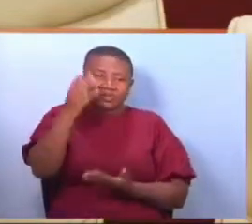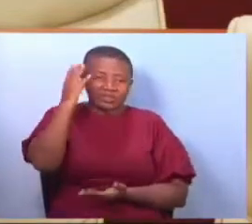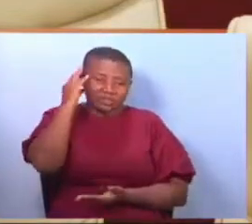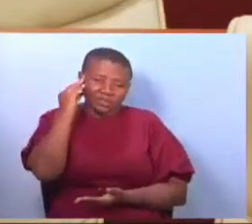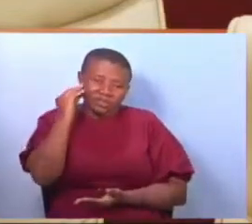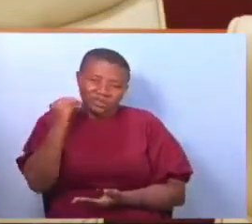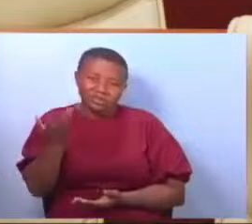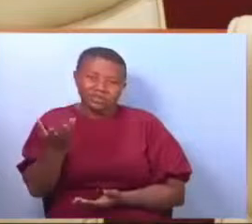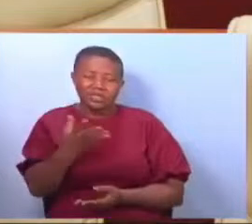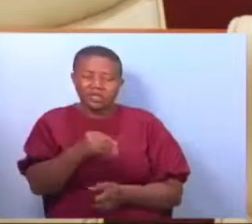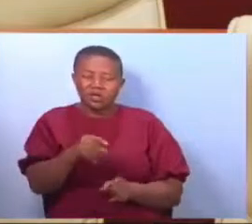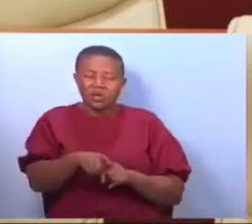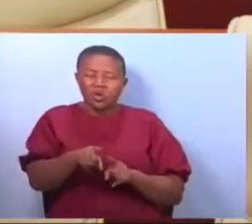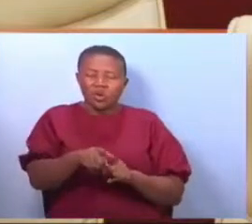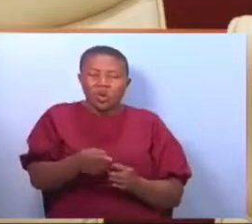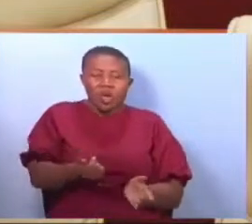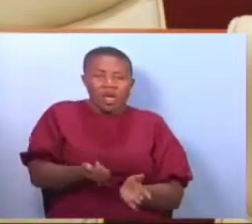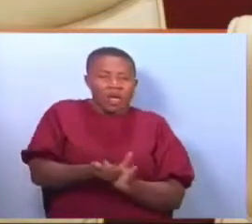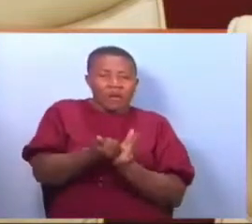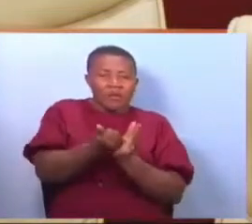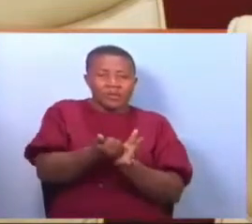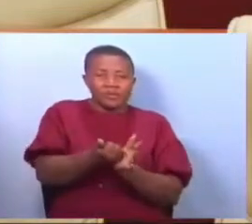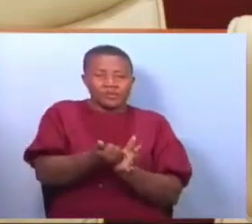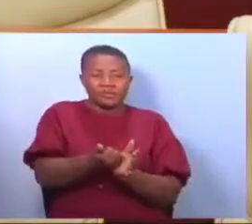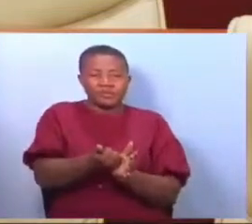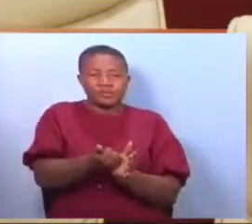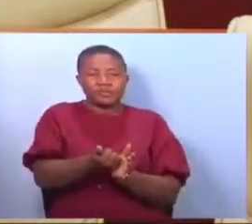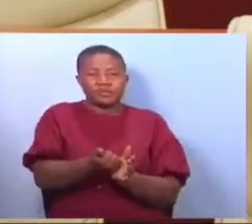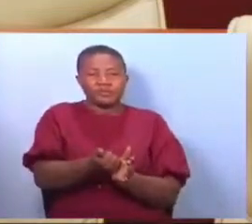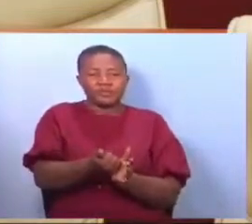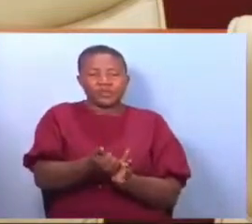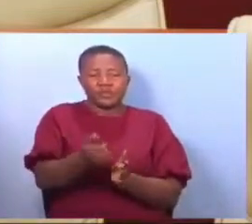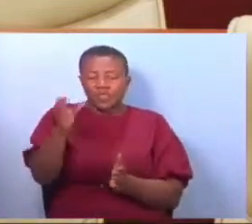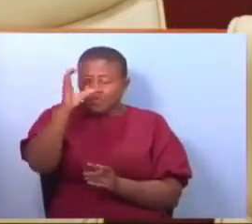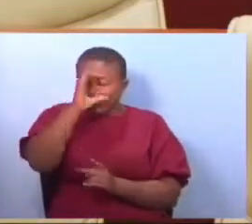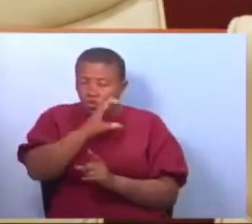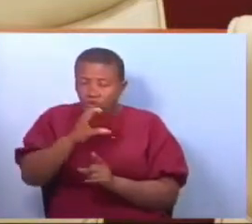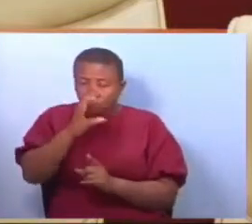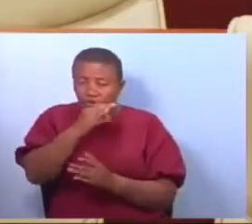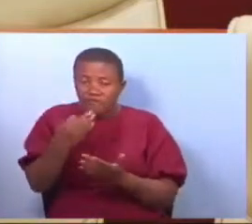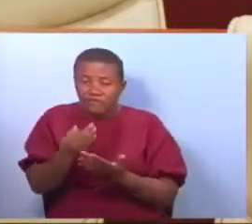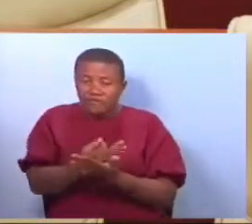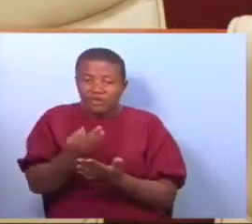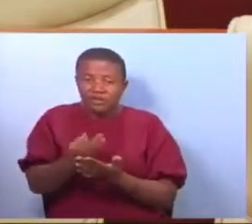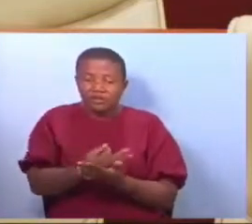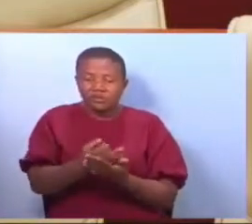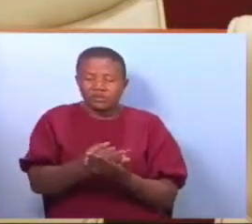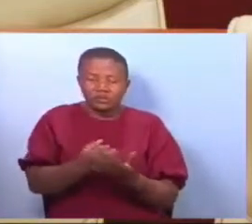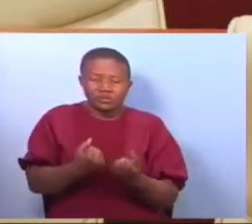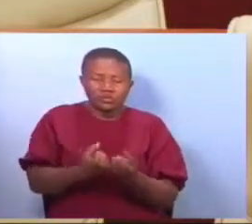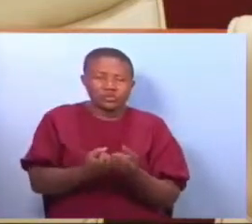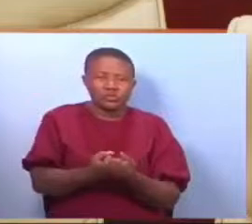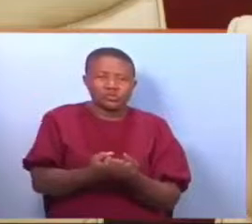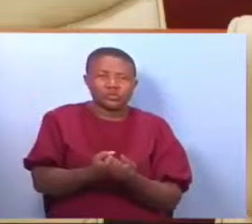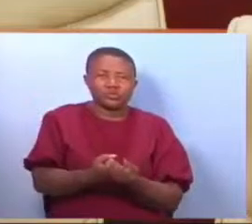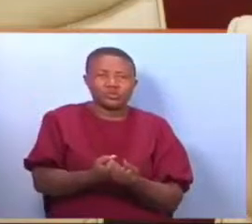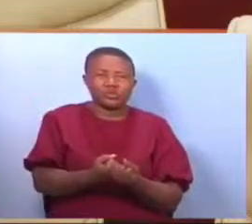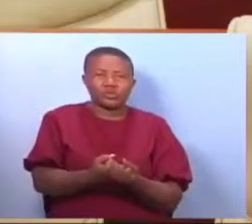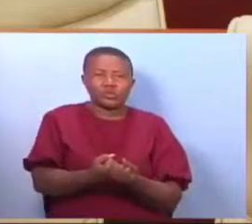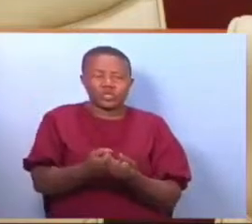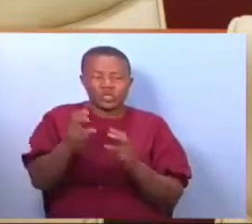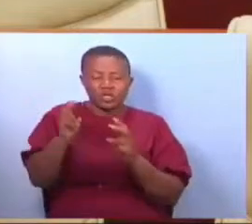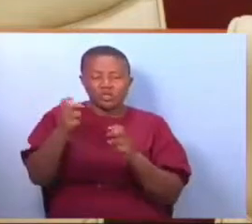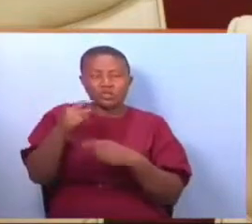and to help in unlocking, the various funds to support in mitigating the effect of climate change in this